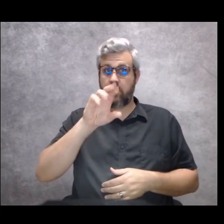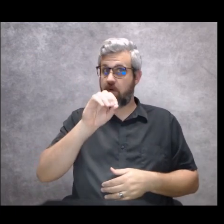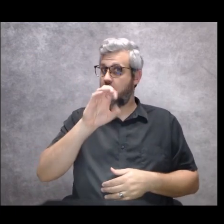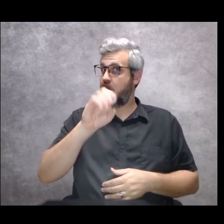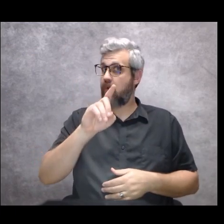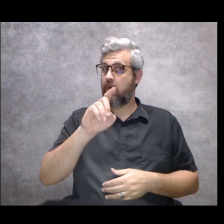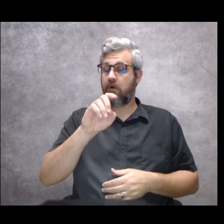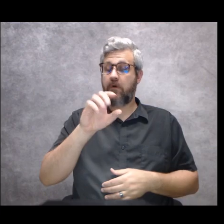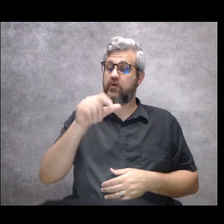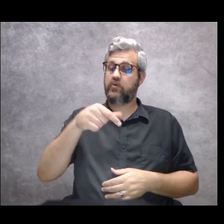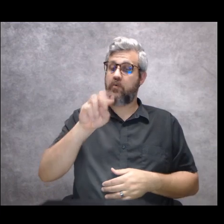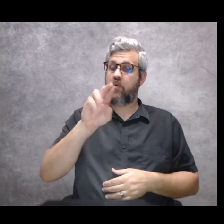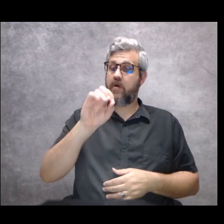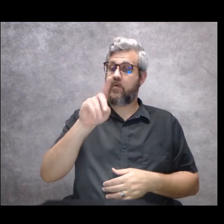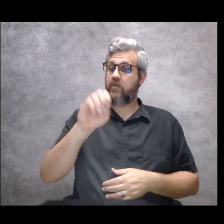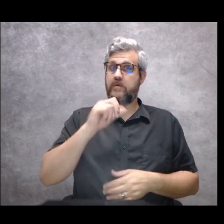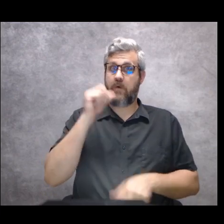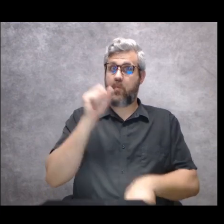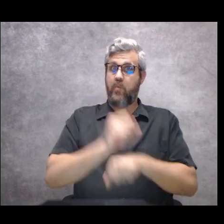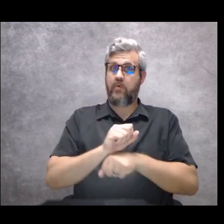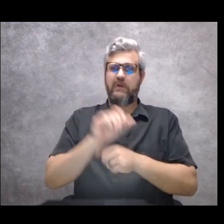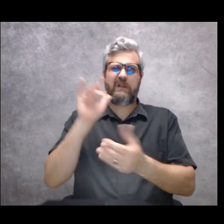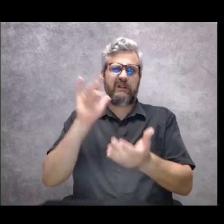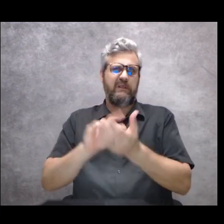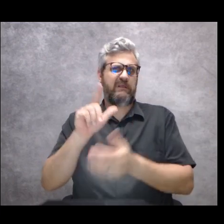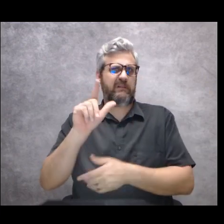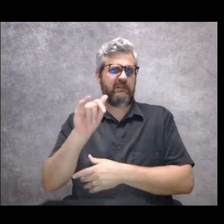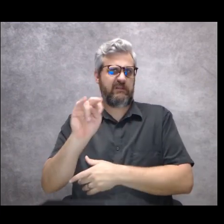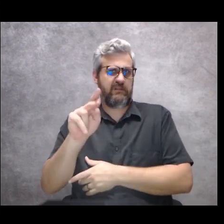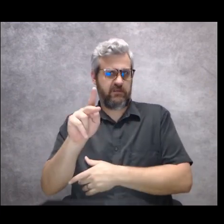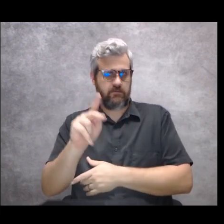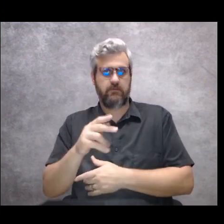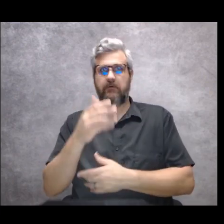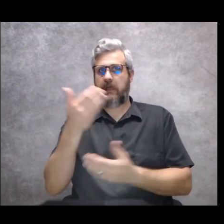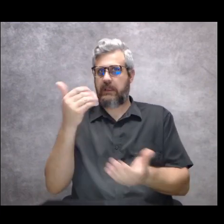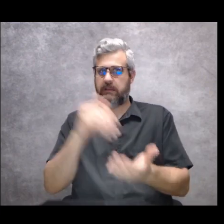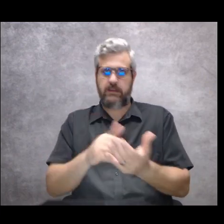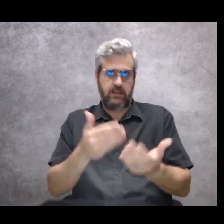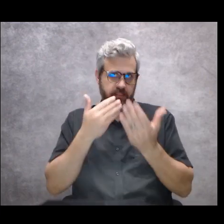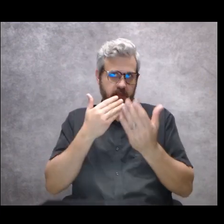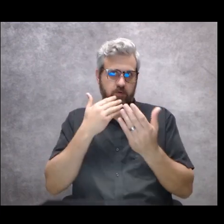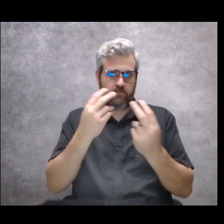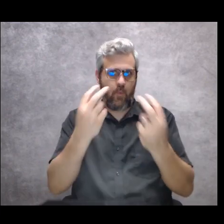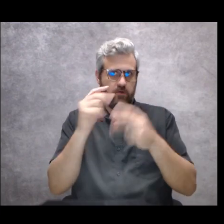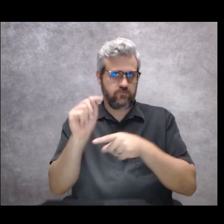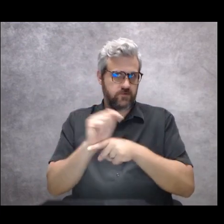Again, thank you for attending the training. I hope it has been helpful